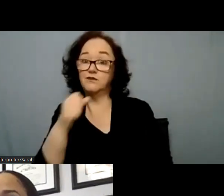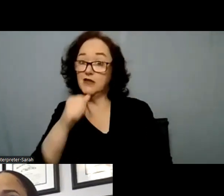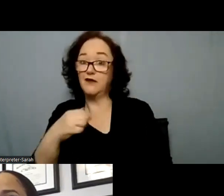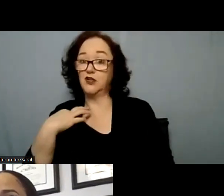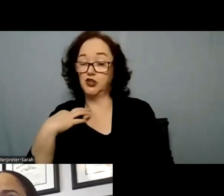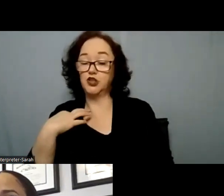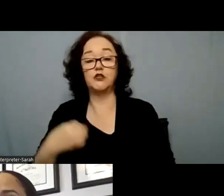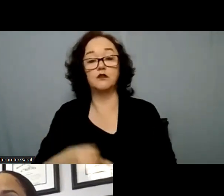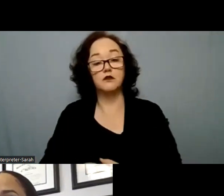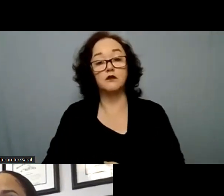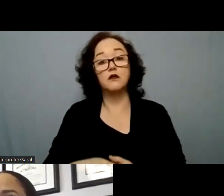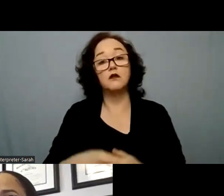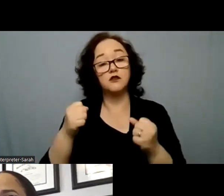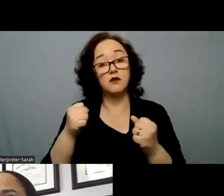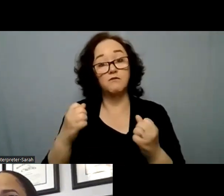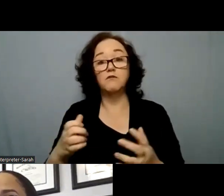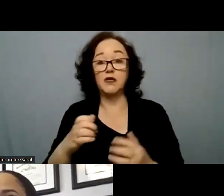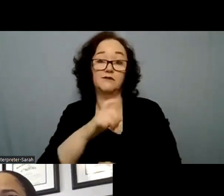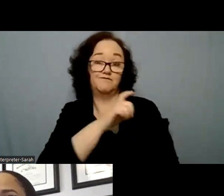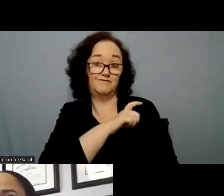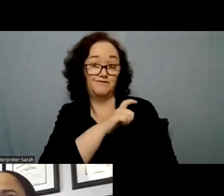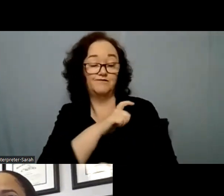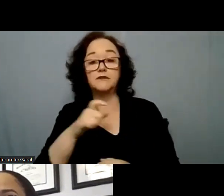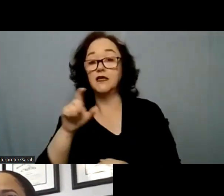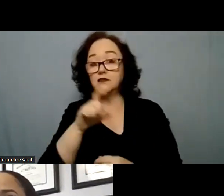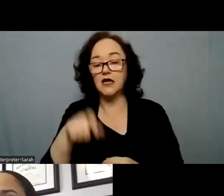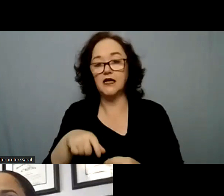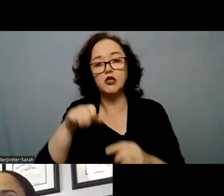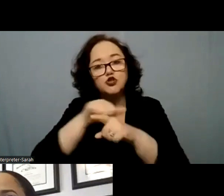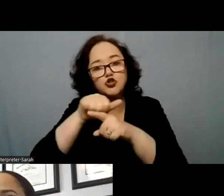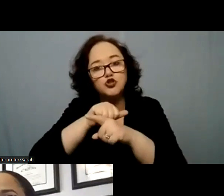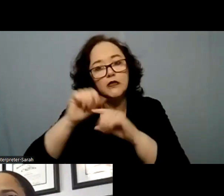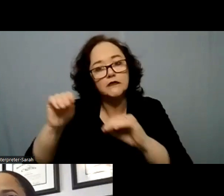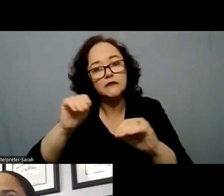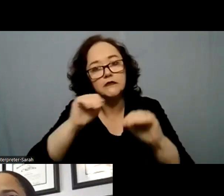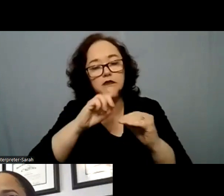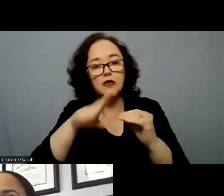in Texas are trained about mental health crises. They